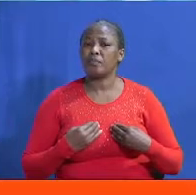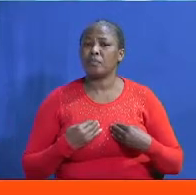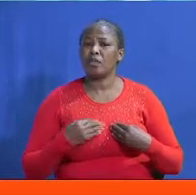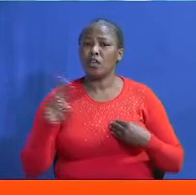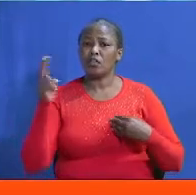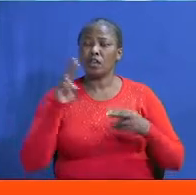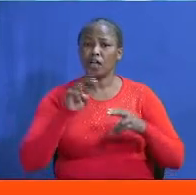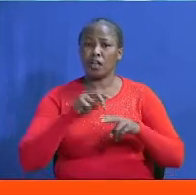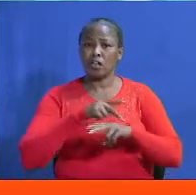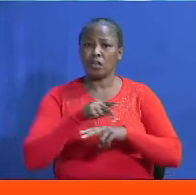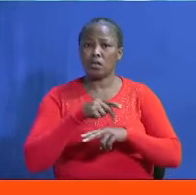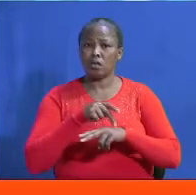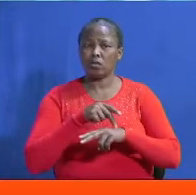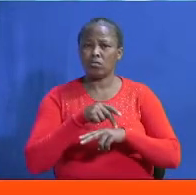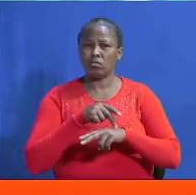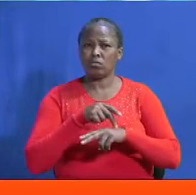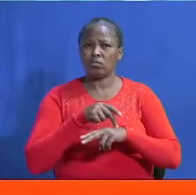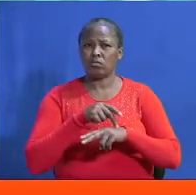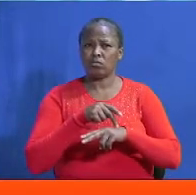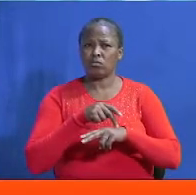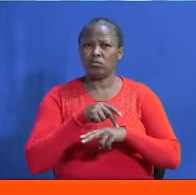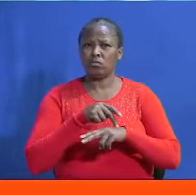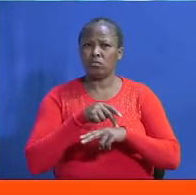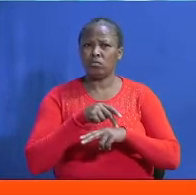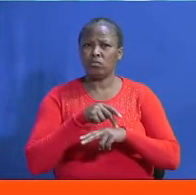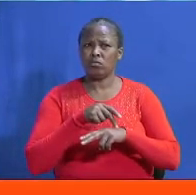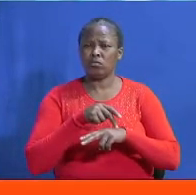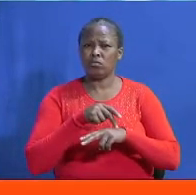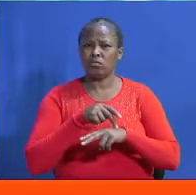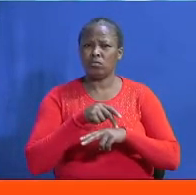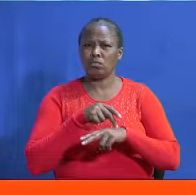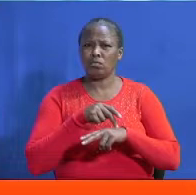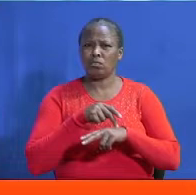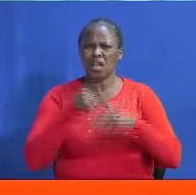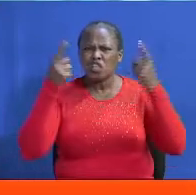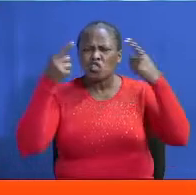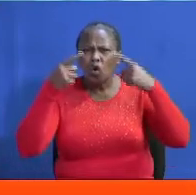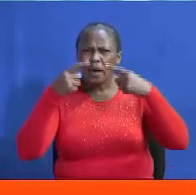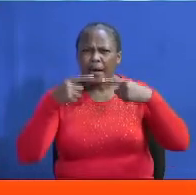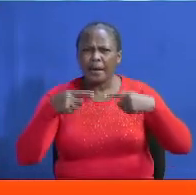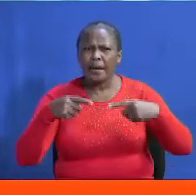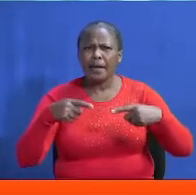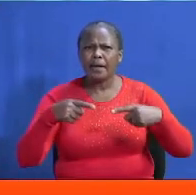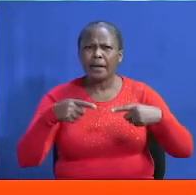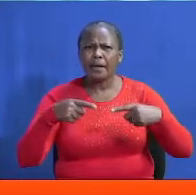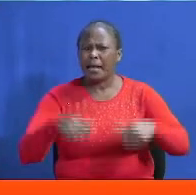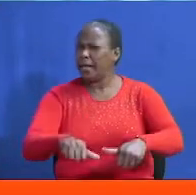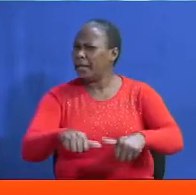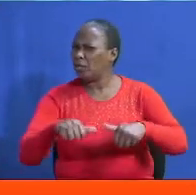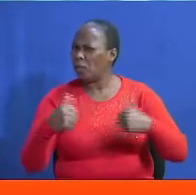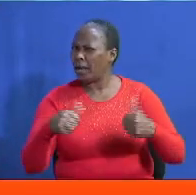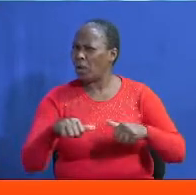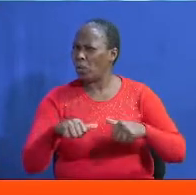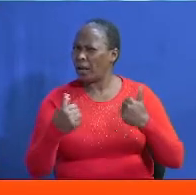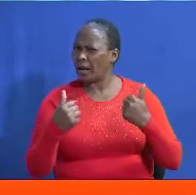is accuracy. Accuracy. Yeah, I shared with you an CSV file, right. An Excel spreadsheet, mm-hmm.